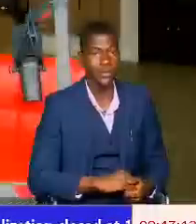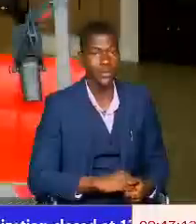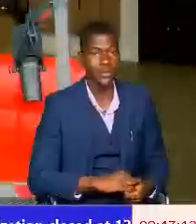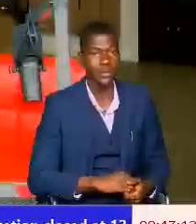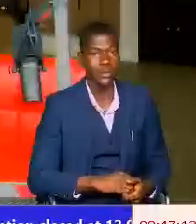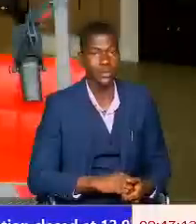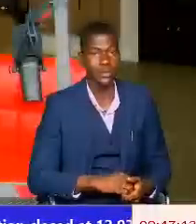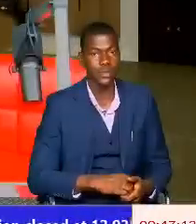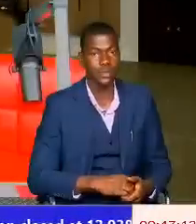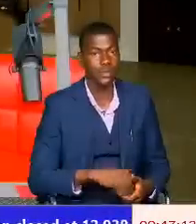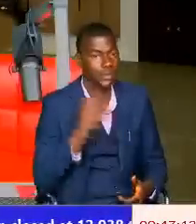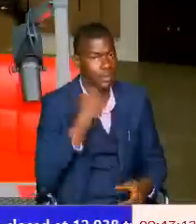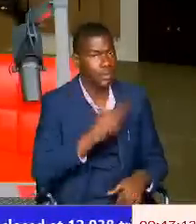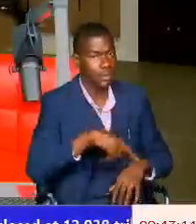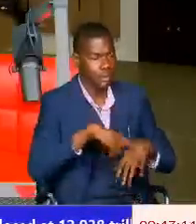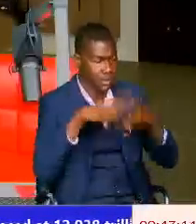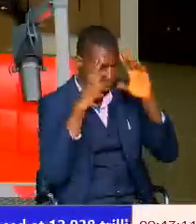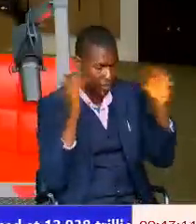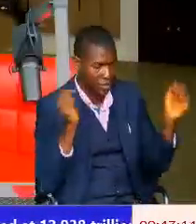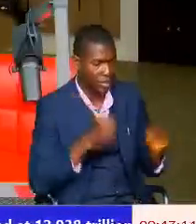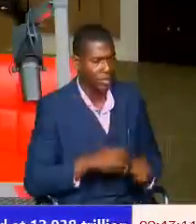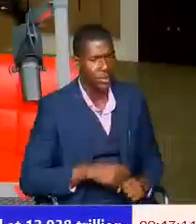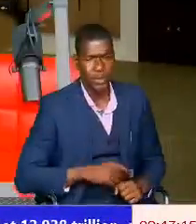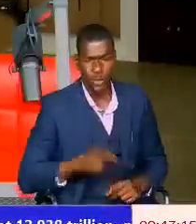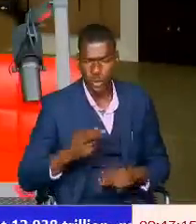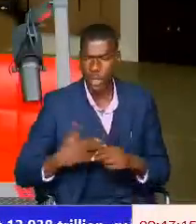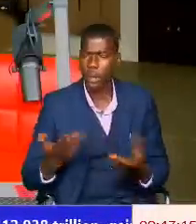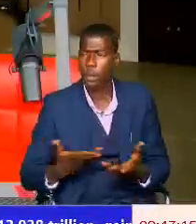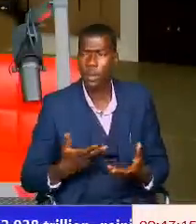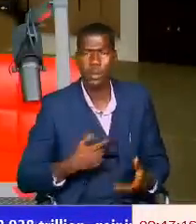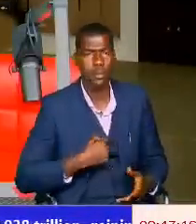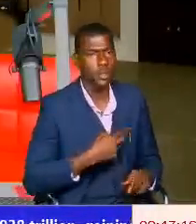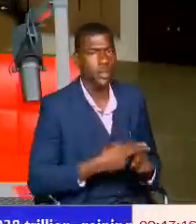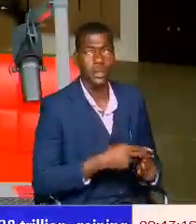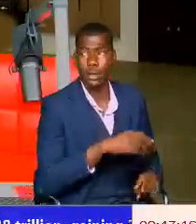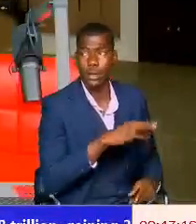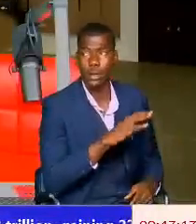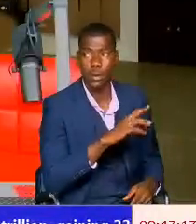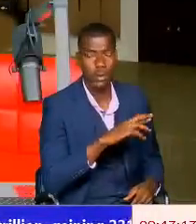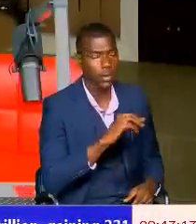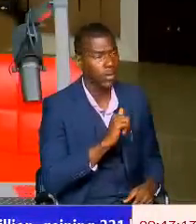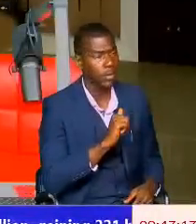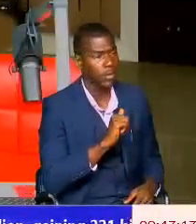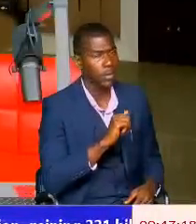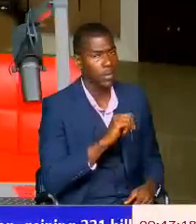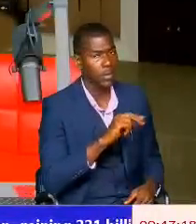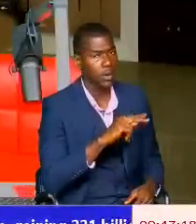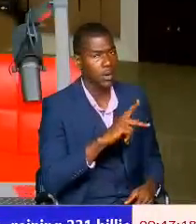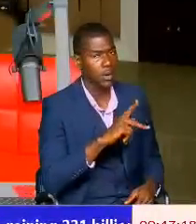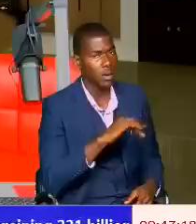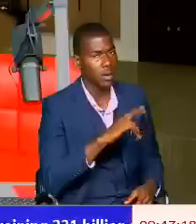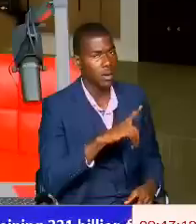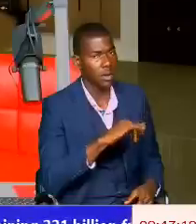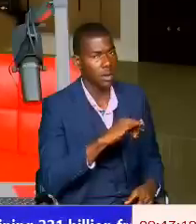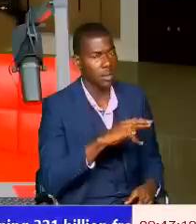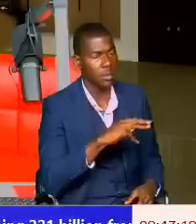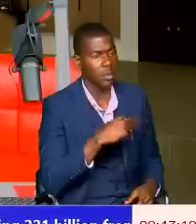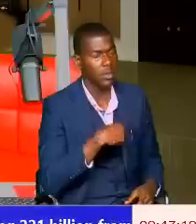My ordinary president, sir. Yes, what be your name, sir? My name is Franklin. Hello, I'm the general manager of corporate communications,